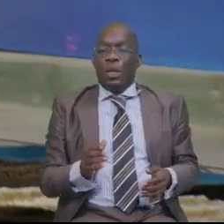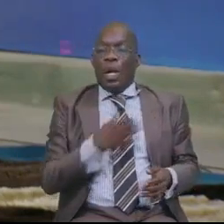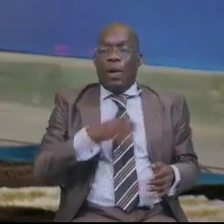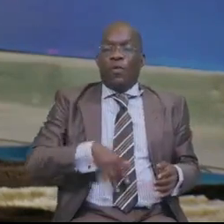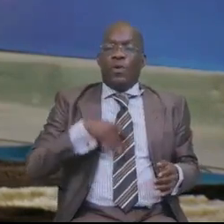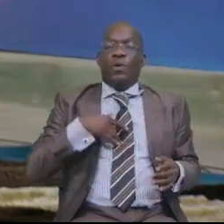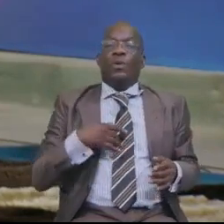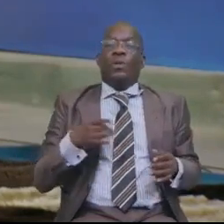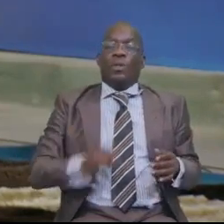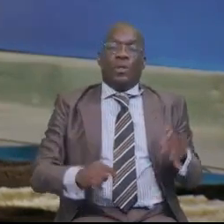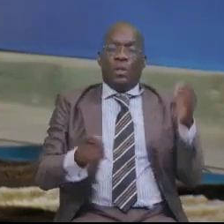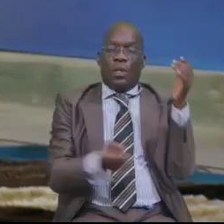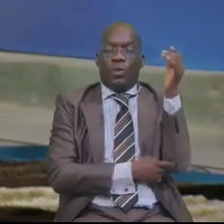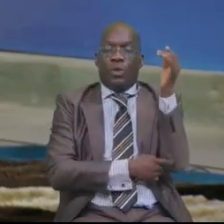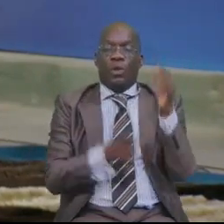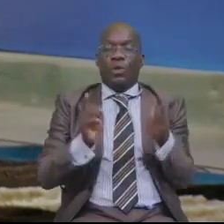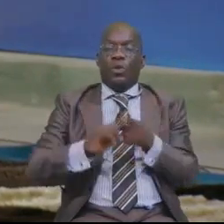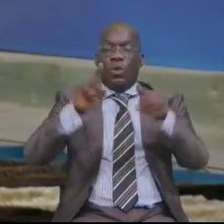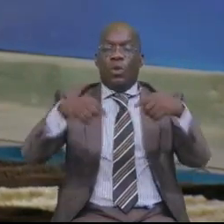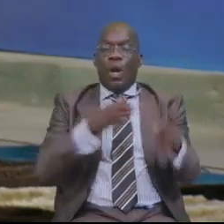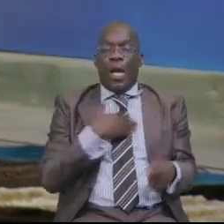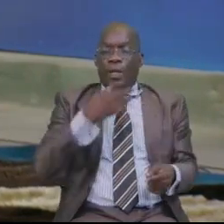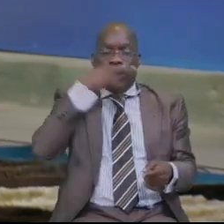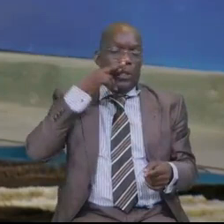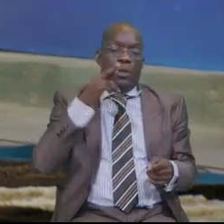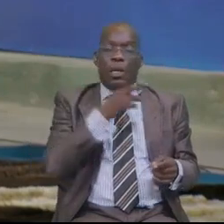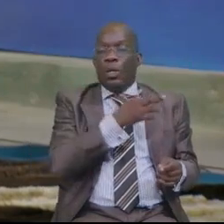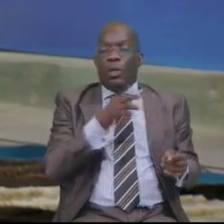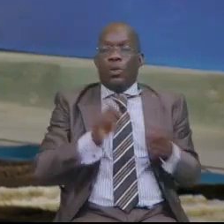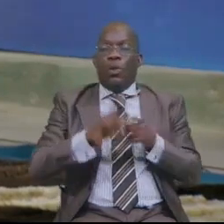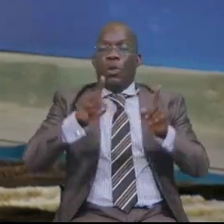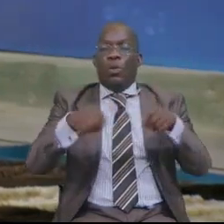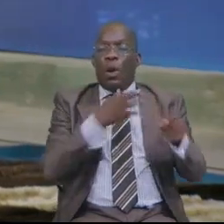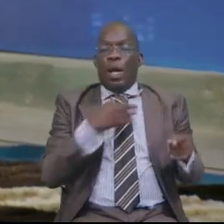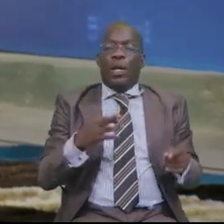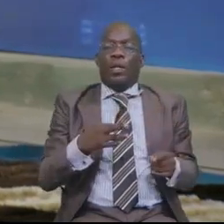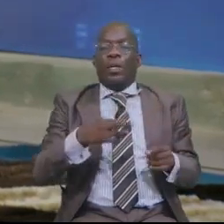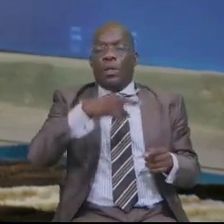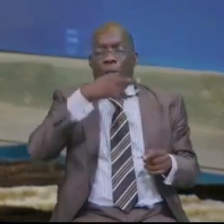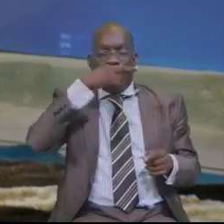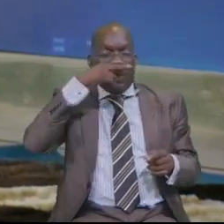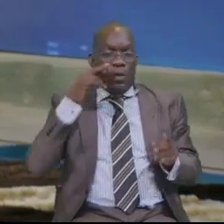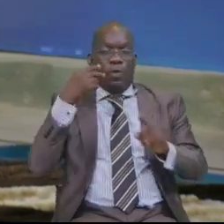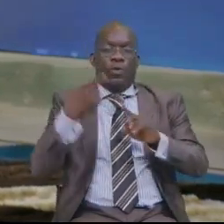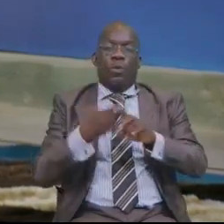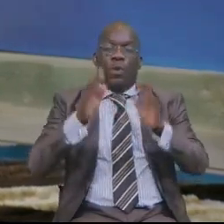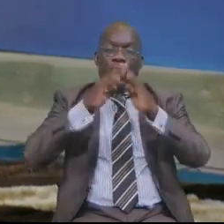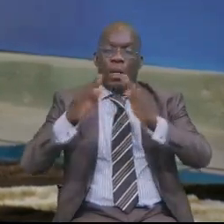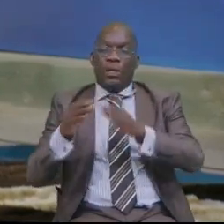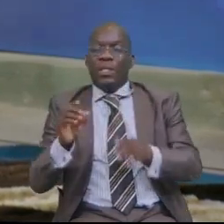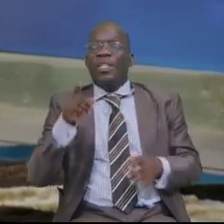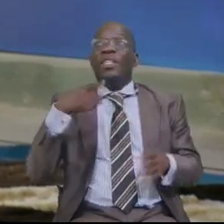to go and steal again, to go and rob houses again. And then he's saying, well, mercy